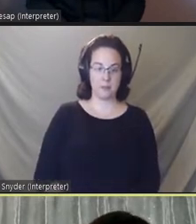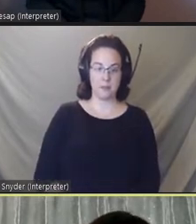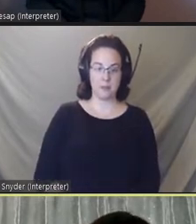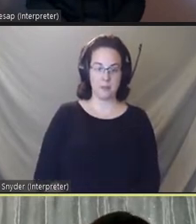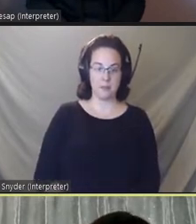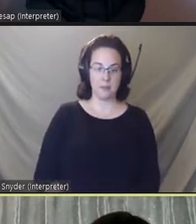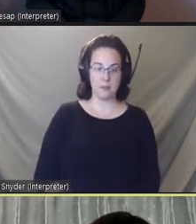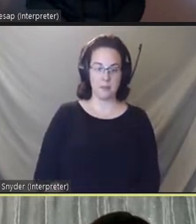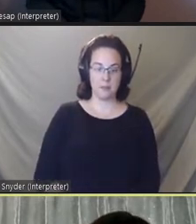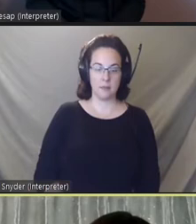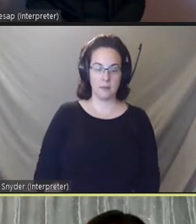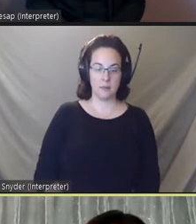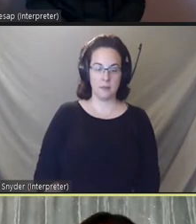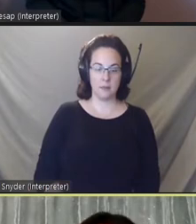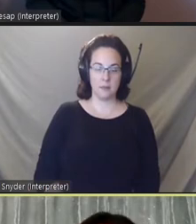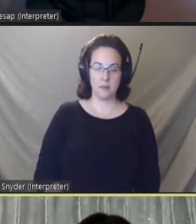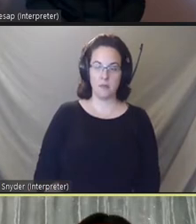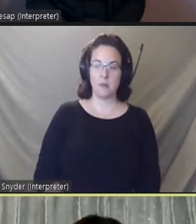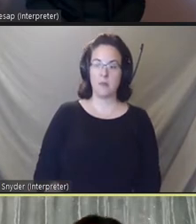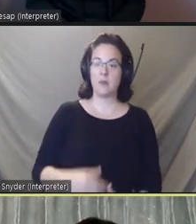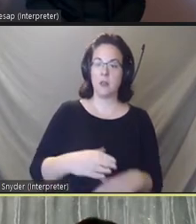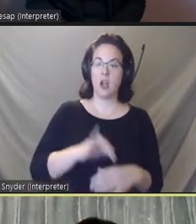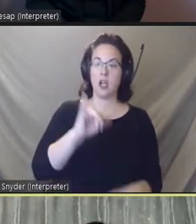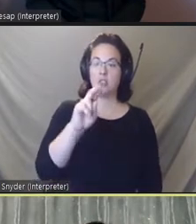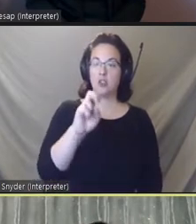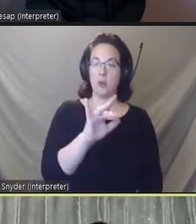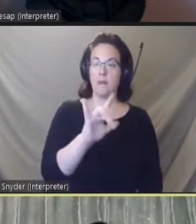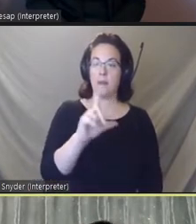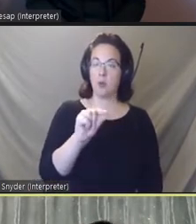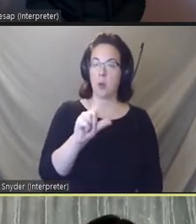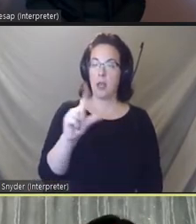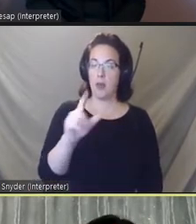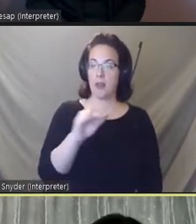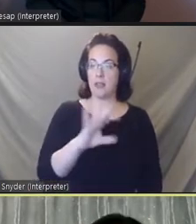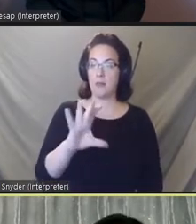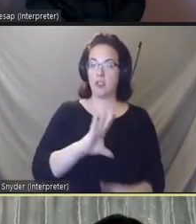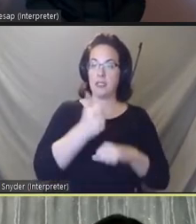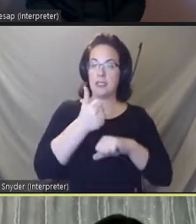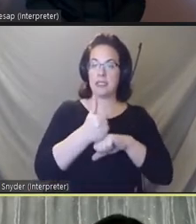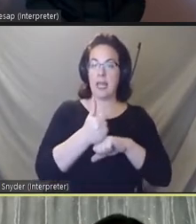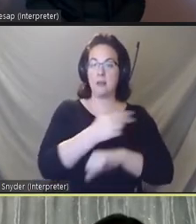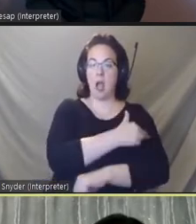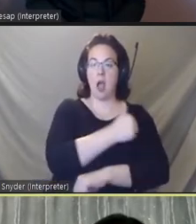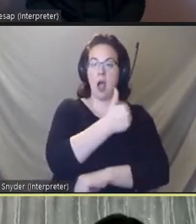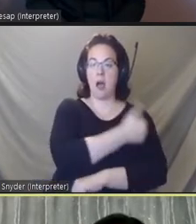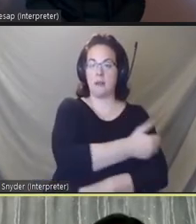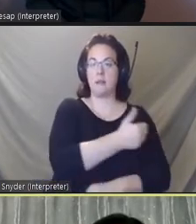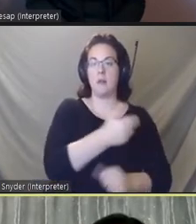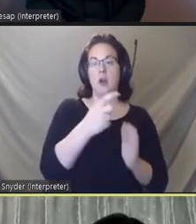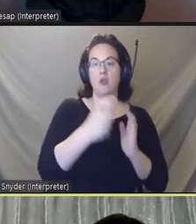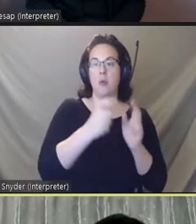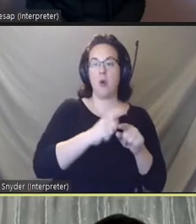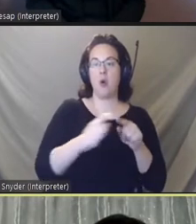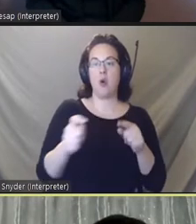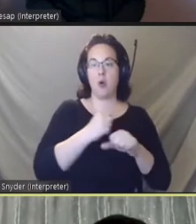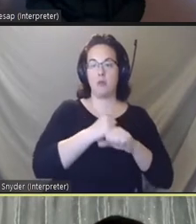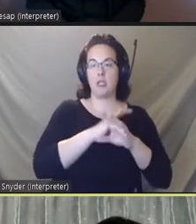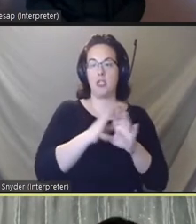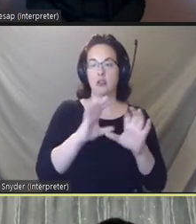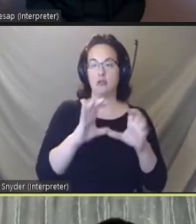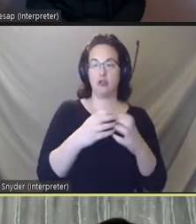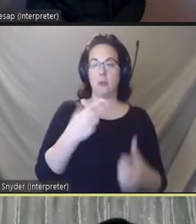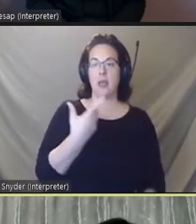Thank you. On June 25th, 2020, the Commission established the Hospital Robocall Protection Group, or